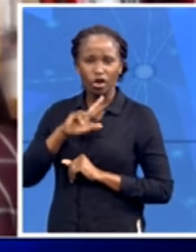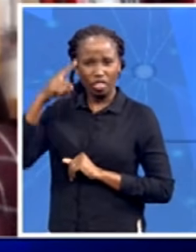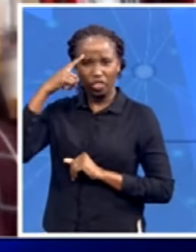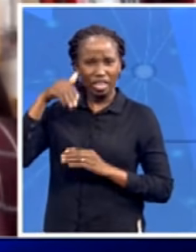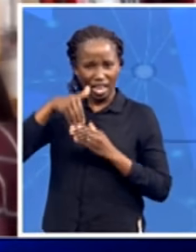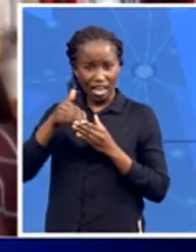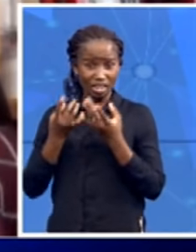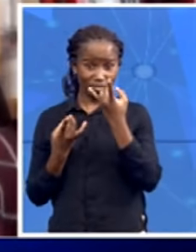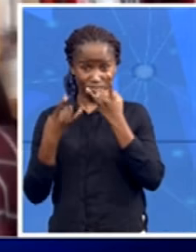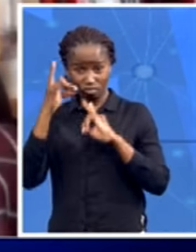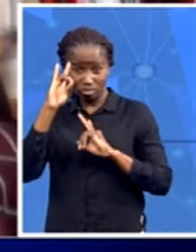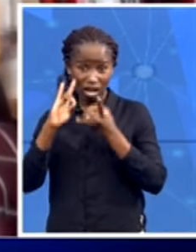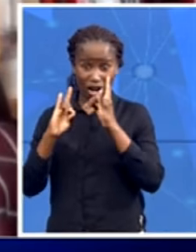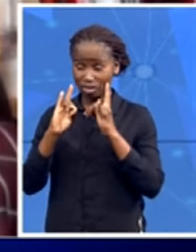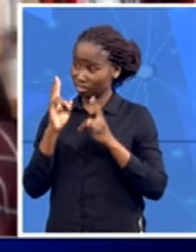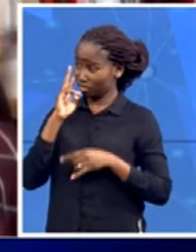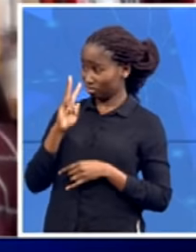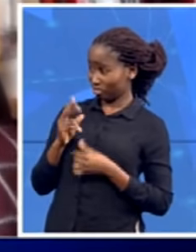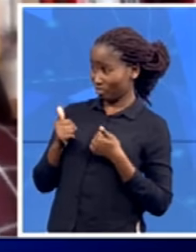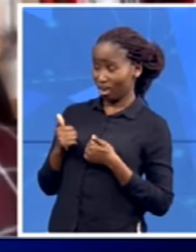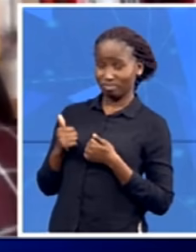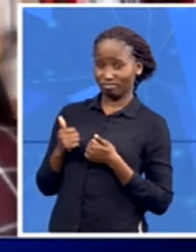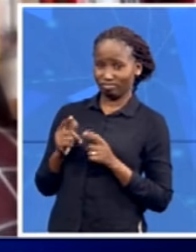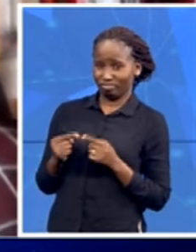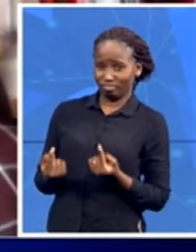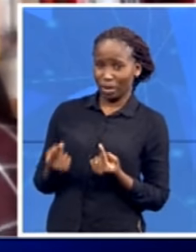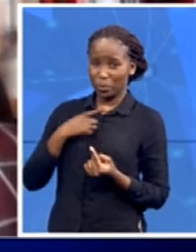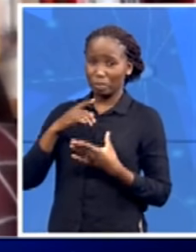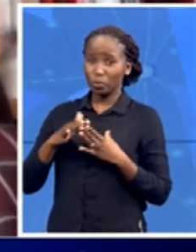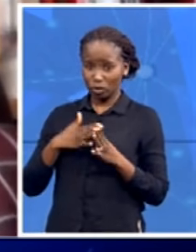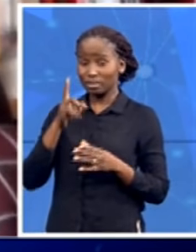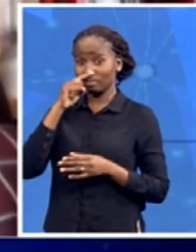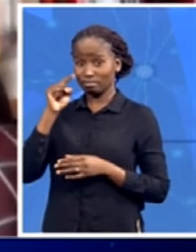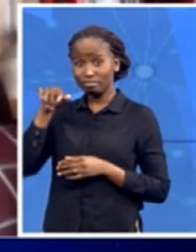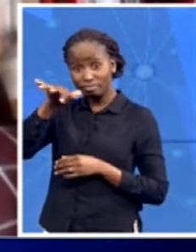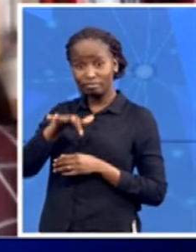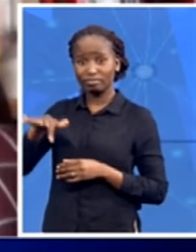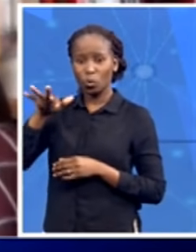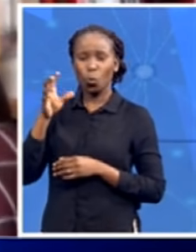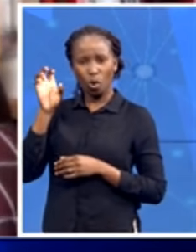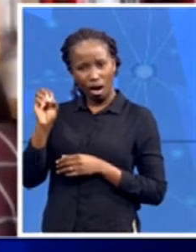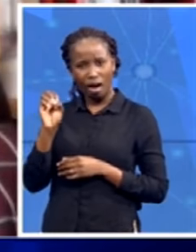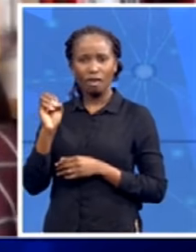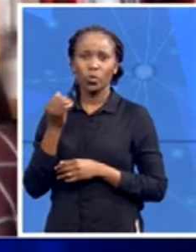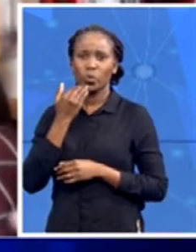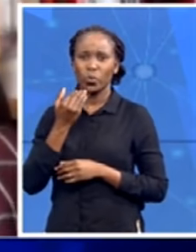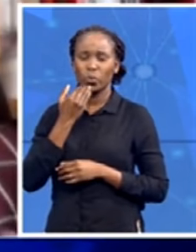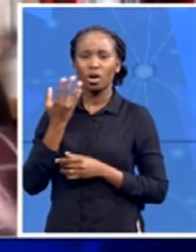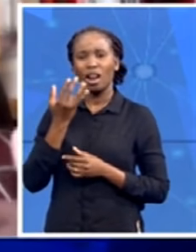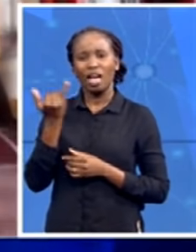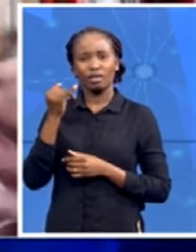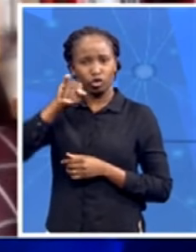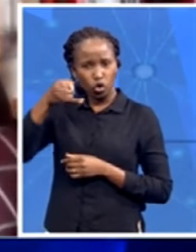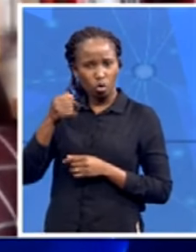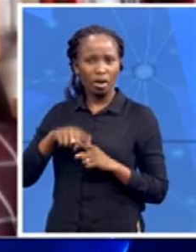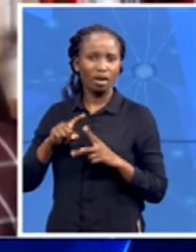Why? Because in urban centers you have a large middle class, like in Joburg. You have a lot of